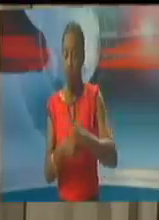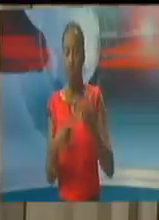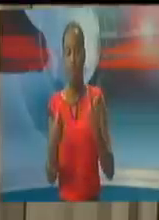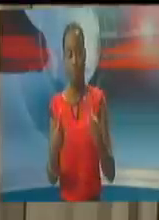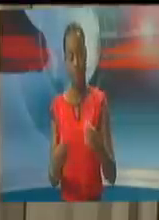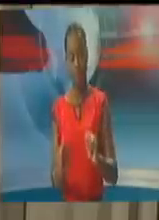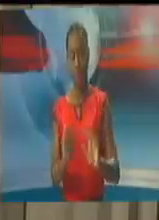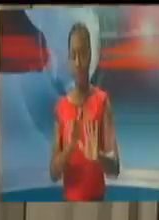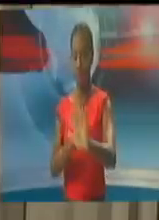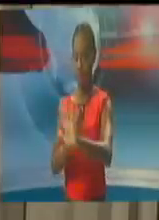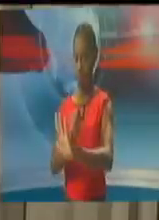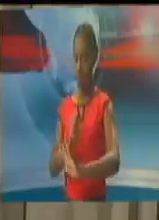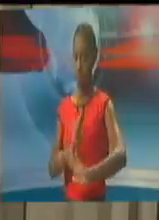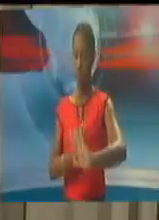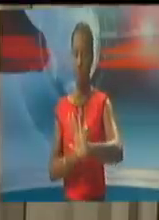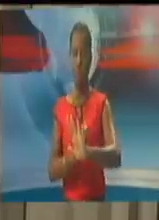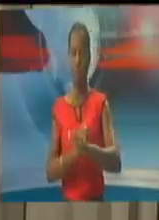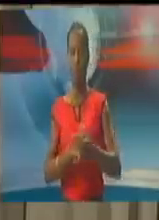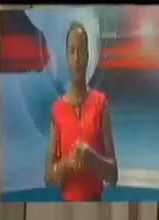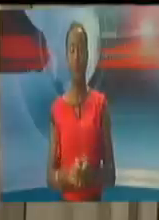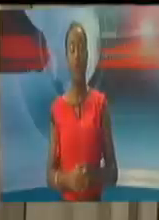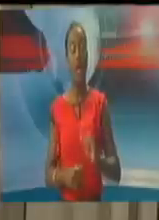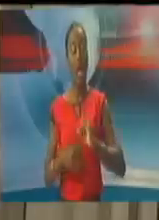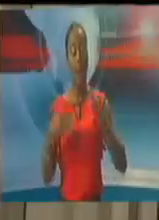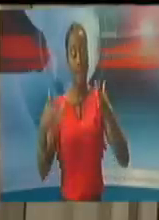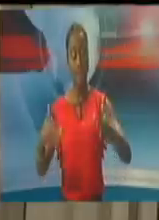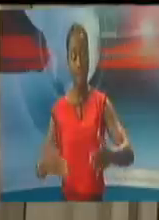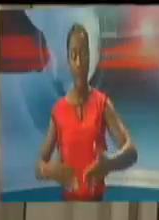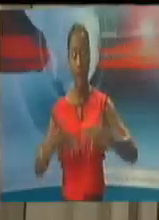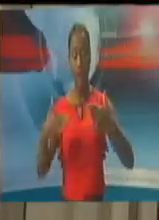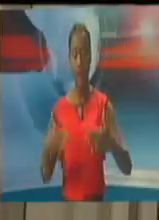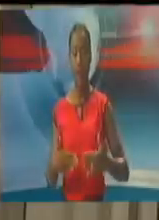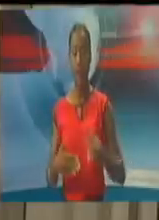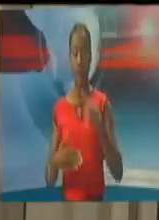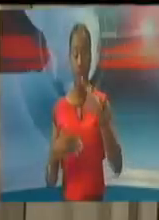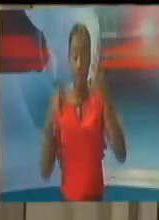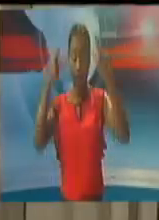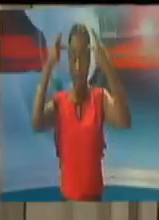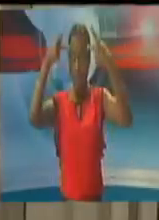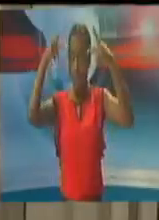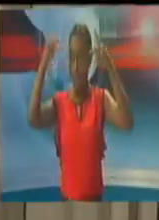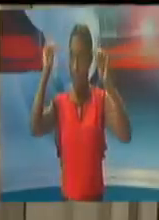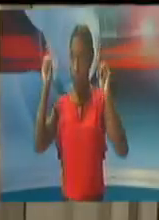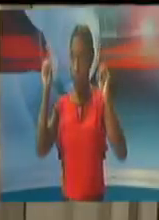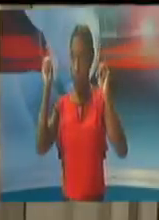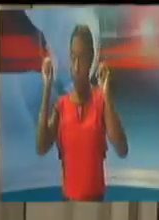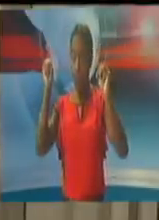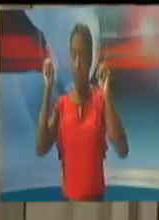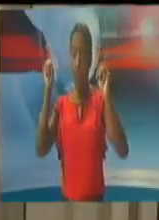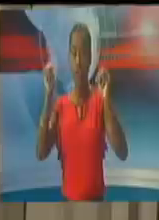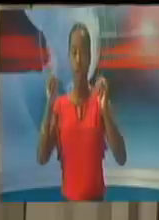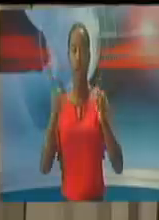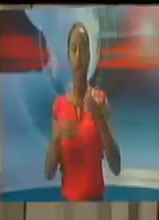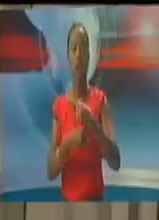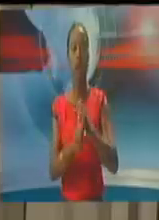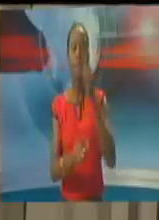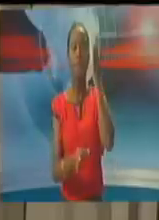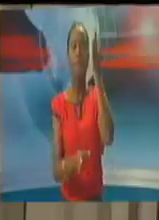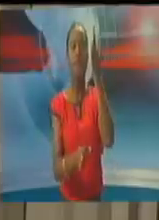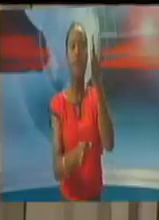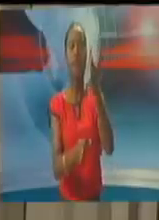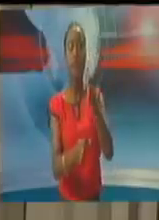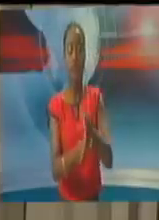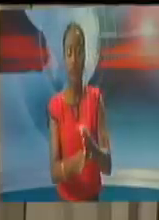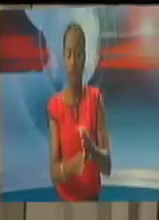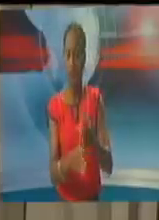prevent. I am happy to say that the Prime Minister has taken a decision, and we've